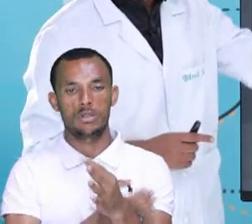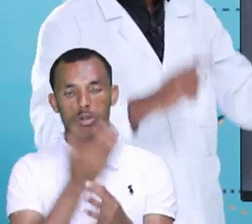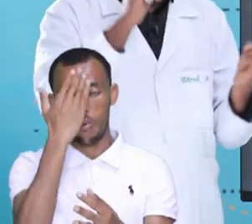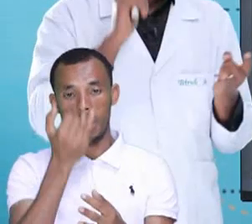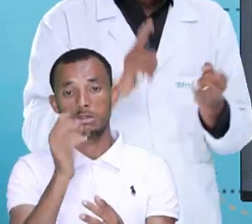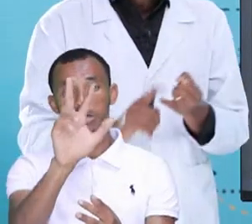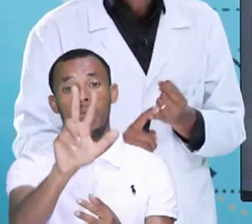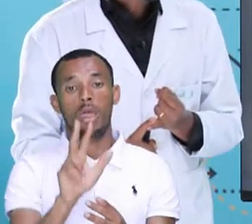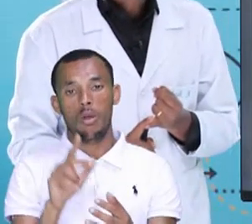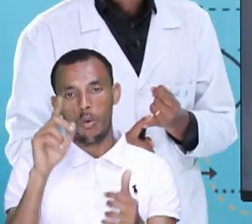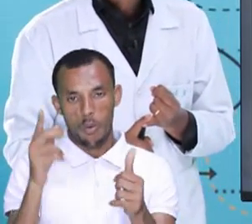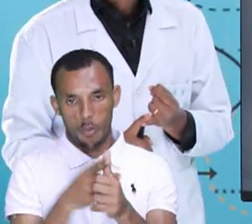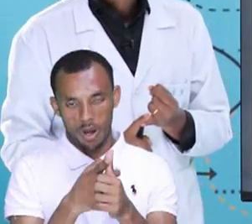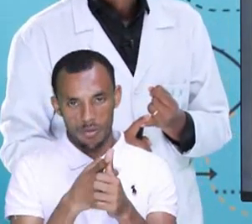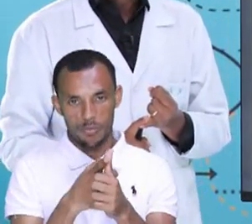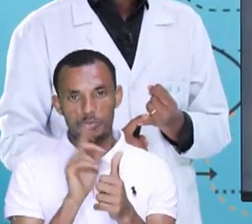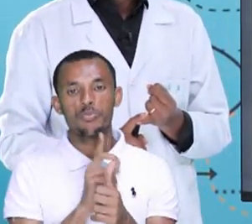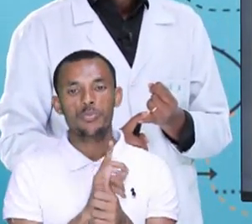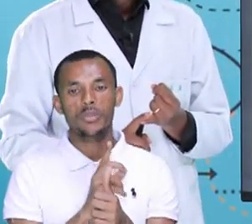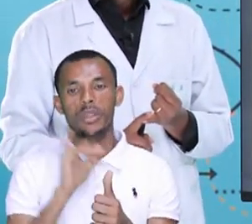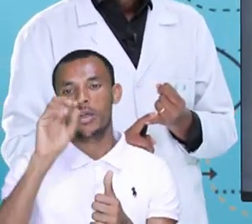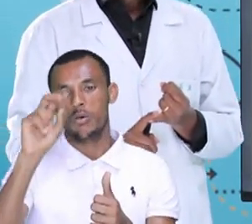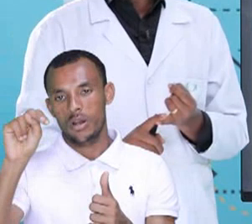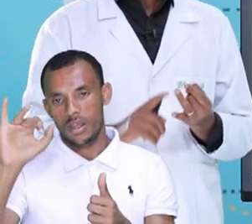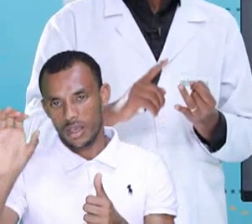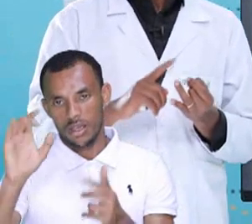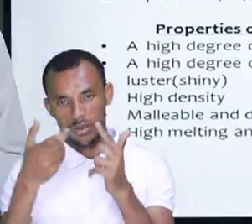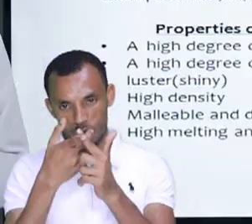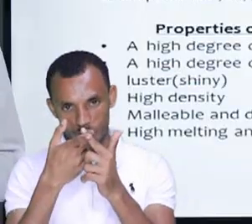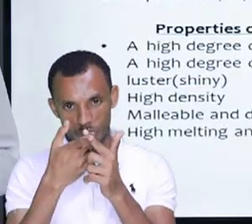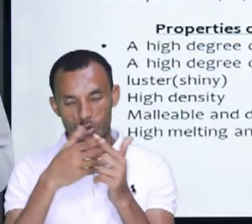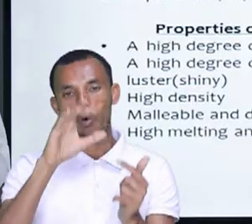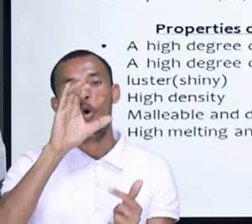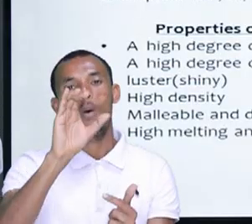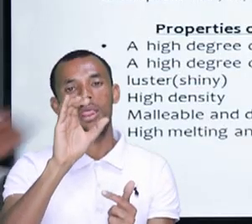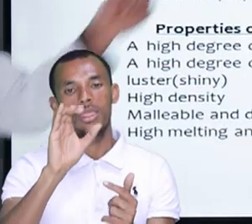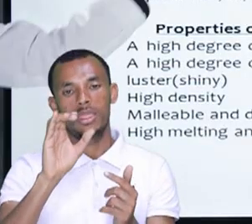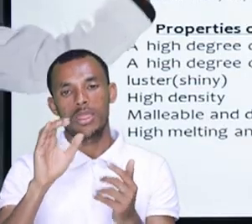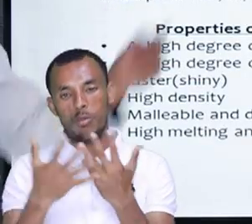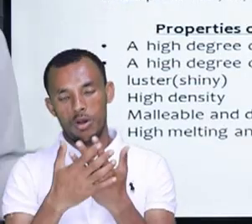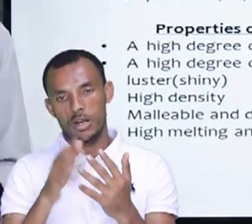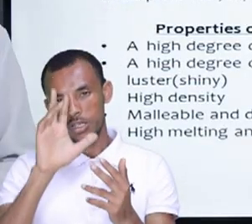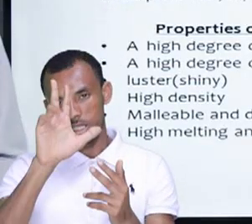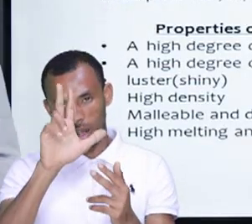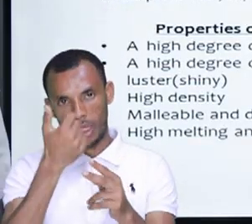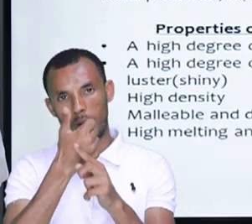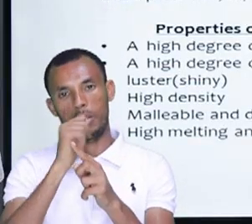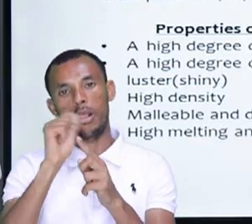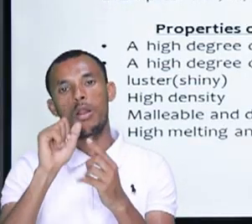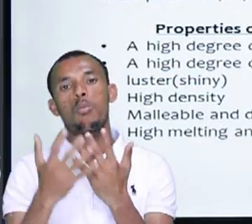Why 3? 1 is what? Ionic bonding. 2, covalent bonding. 3 is what? Metallic